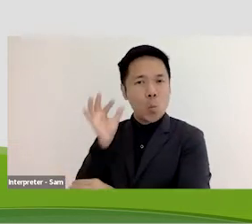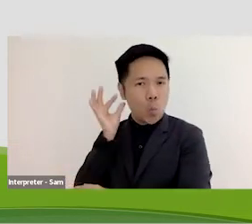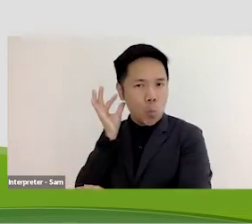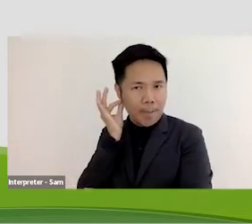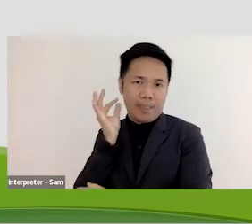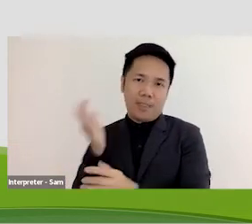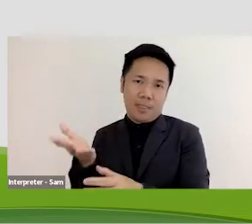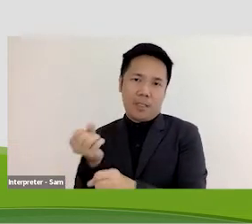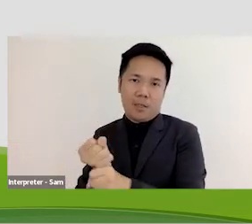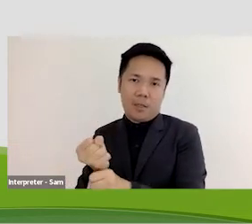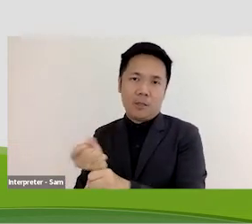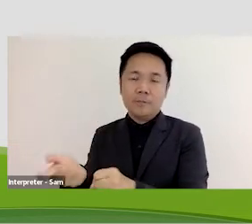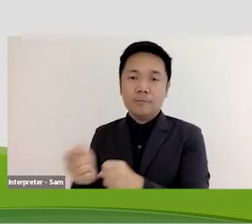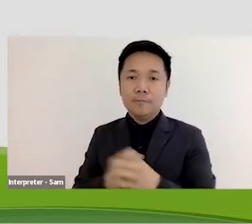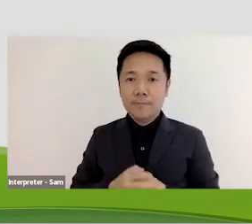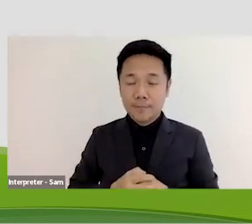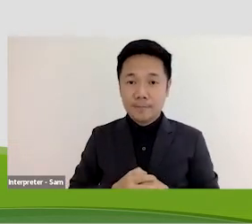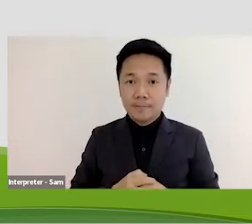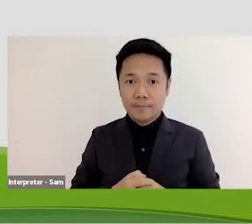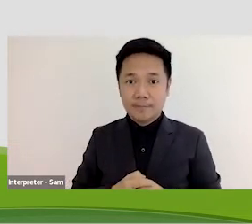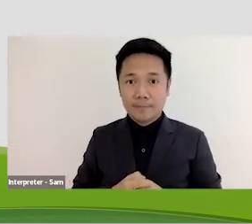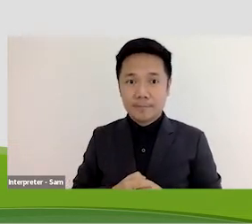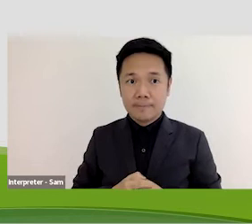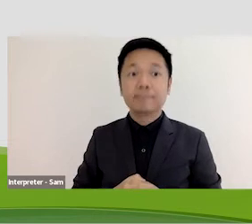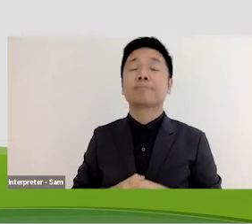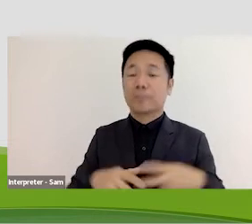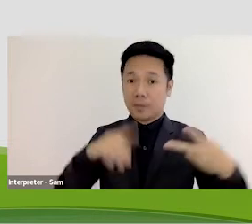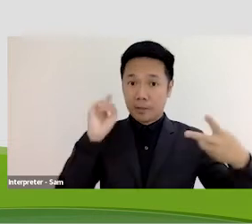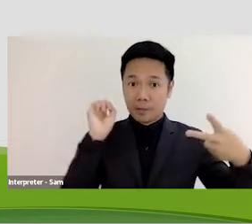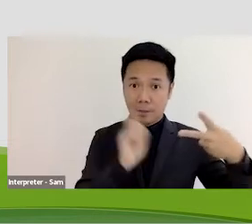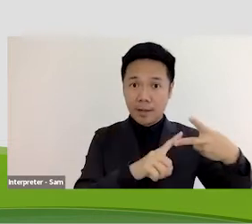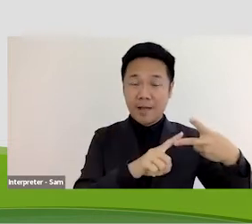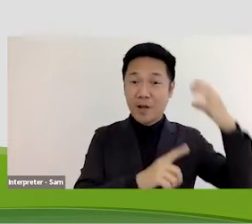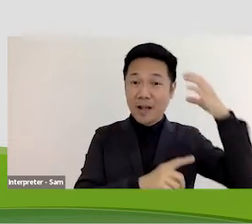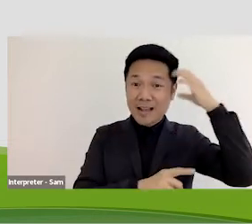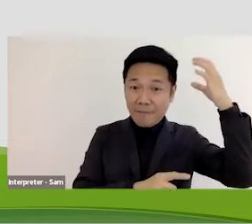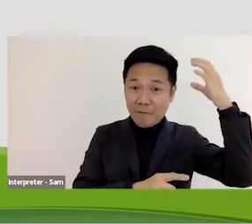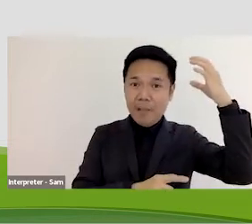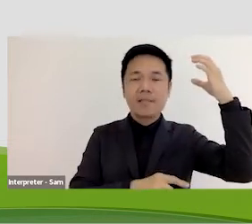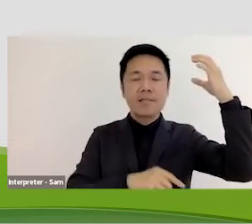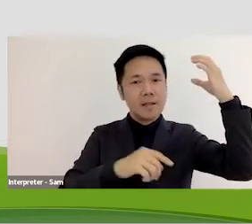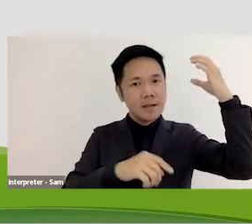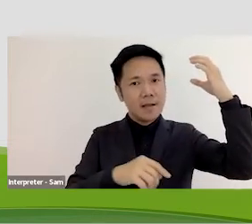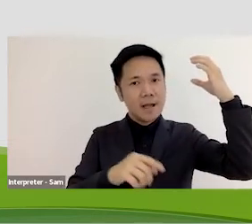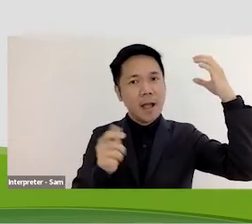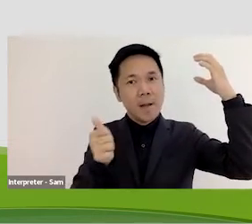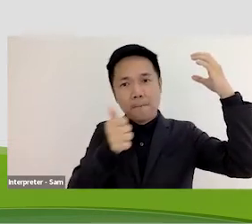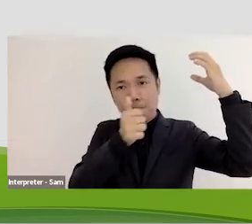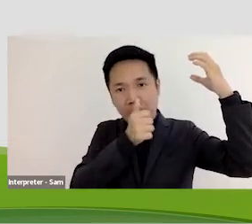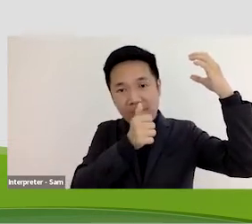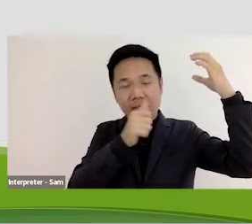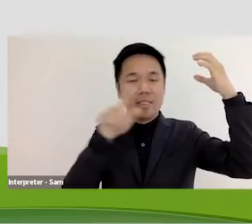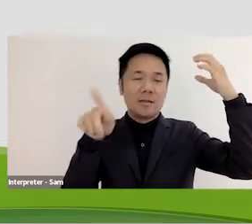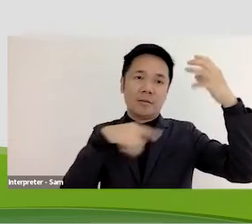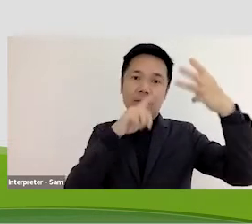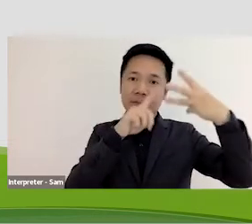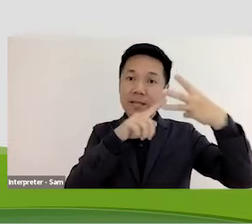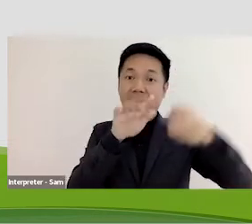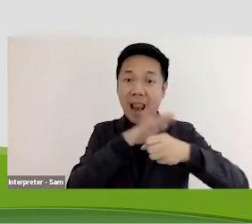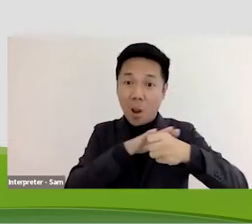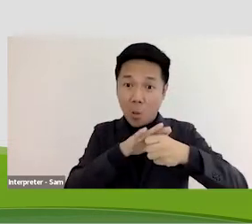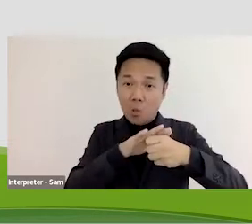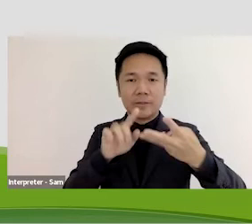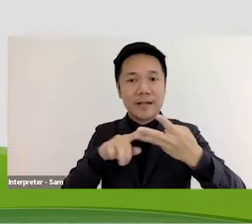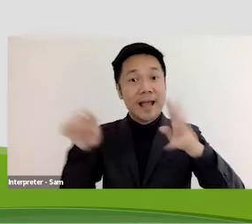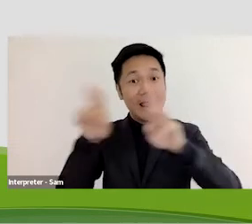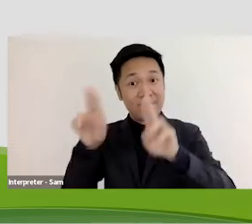We also recommend strengthen partnerships between government, private sector, and local and